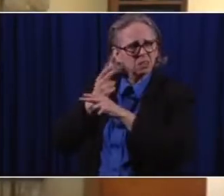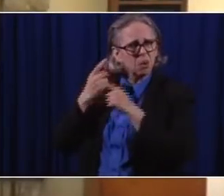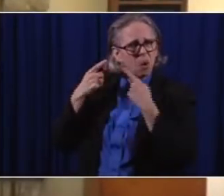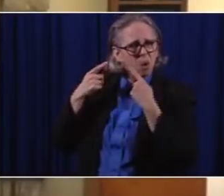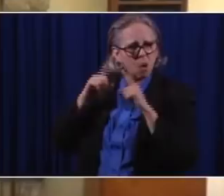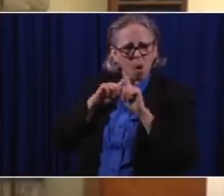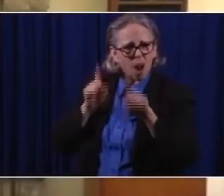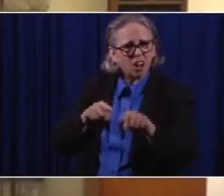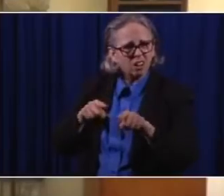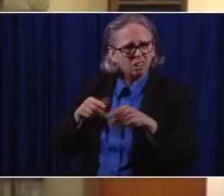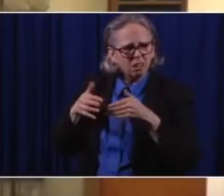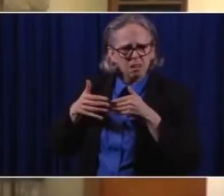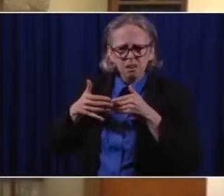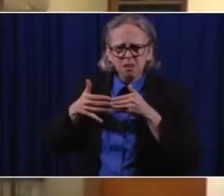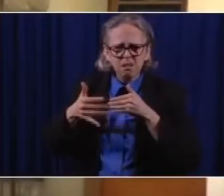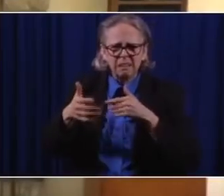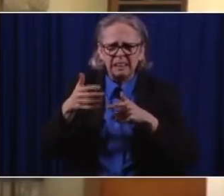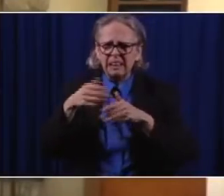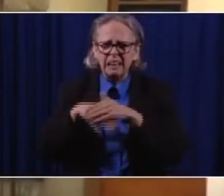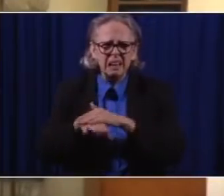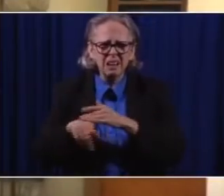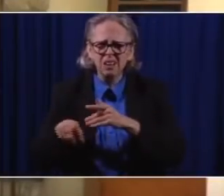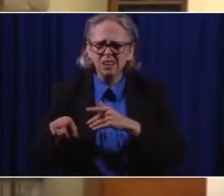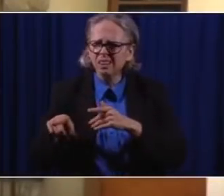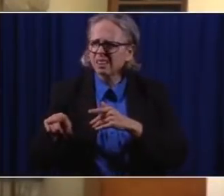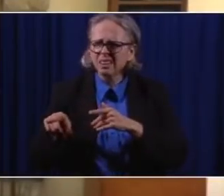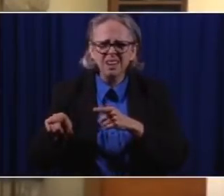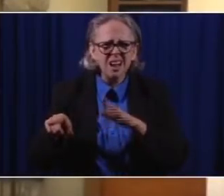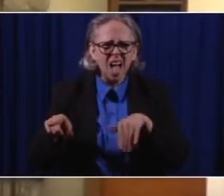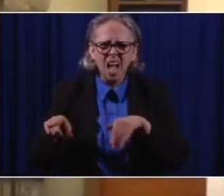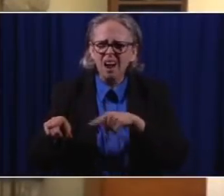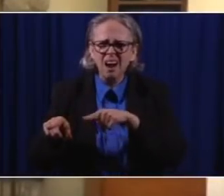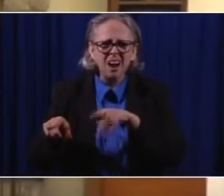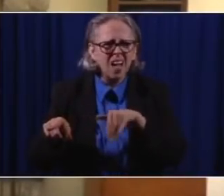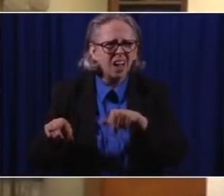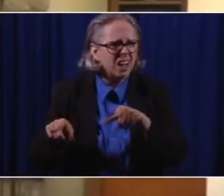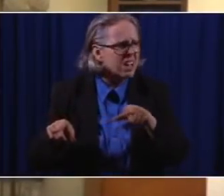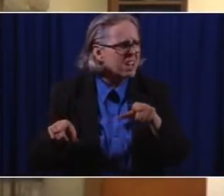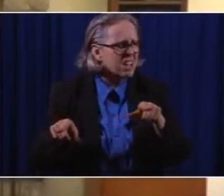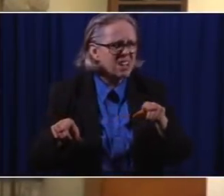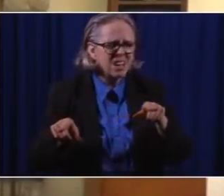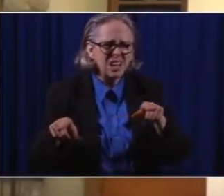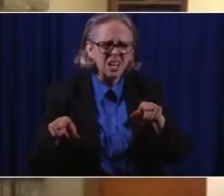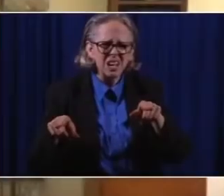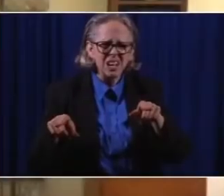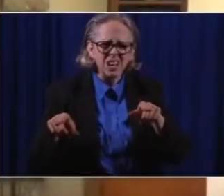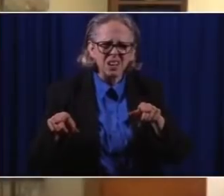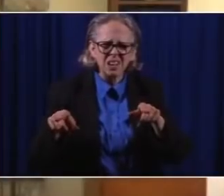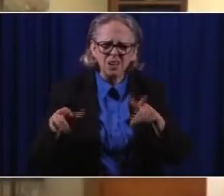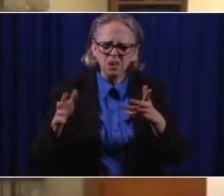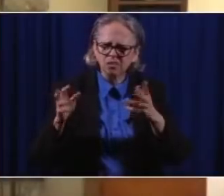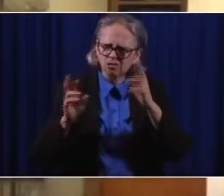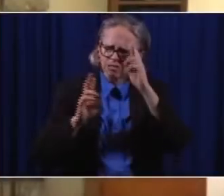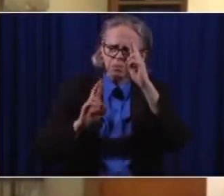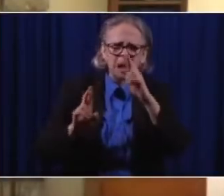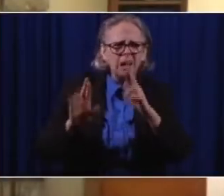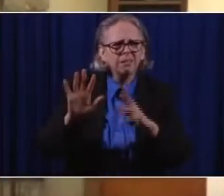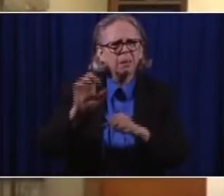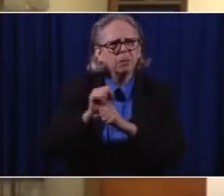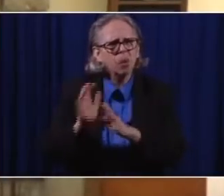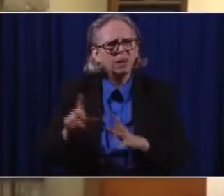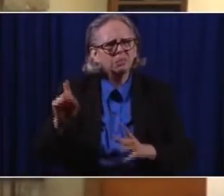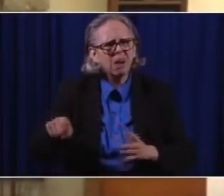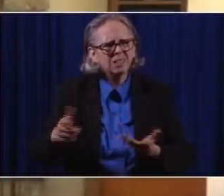Ohio where you walk in and no one's wearing a mask, or very few people are. That's not fair to the employees, and it's not fair to the